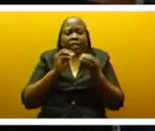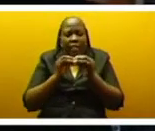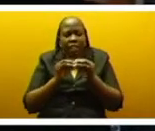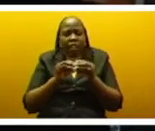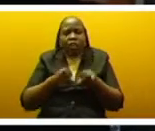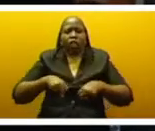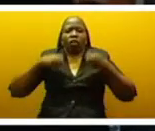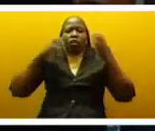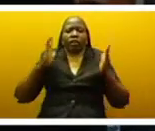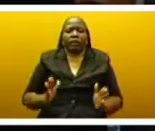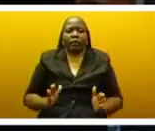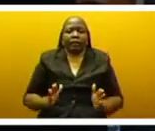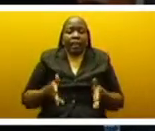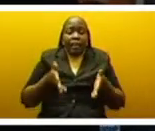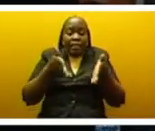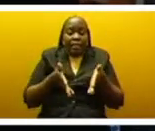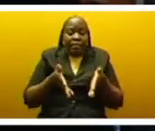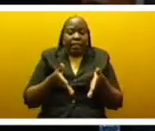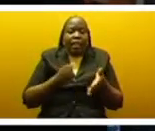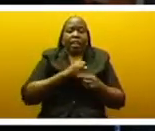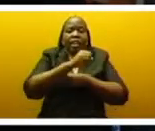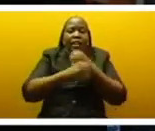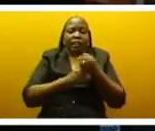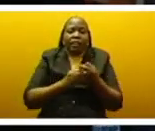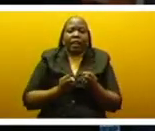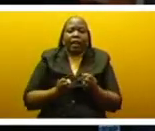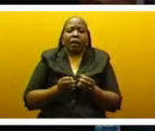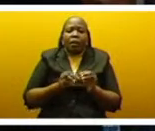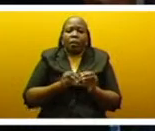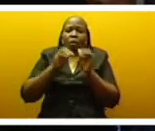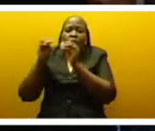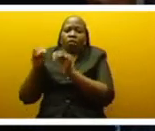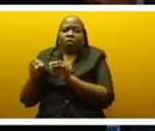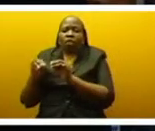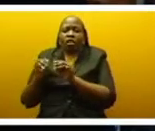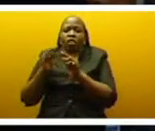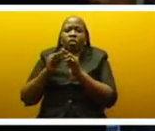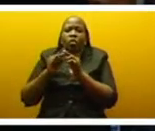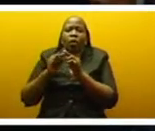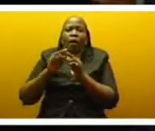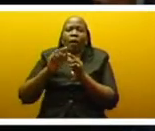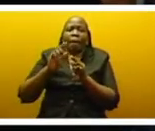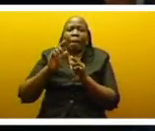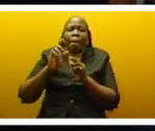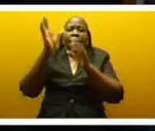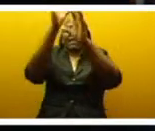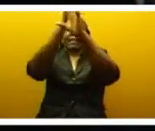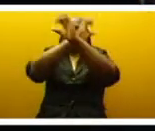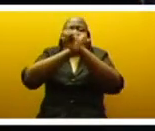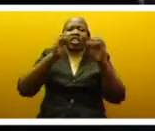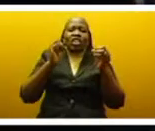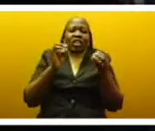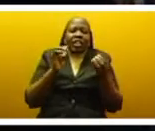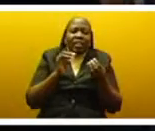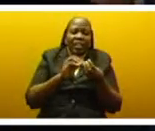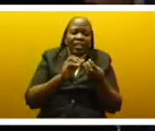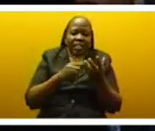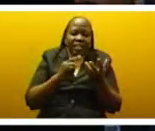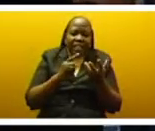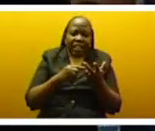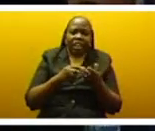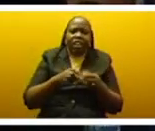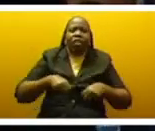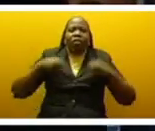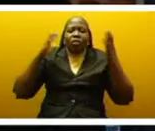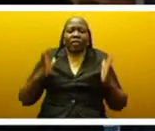he has upgraded. He upgraded himself to presidential returning officer. Now you've been told that Gazette notice